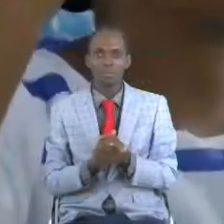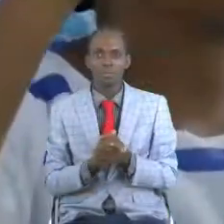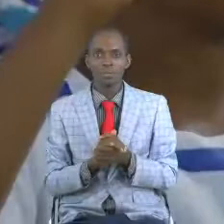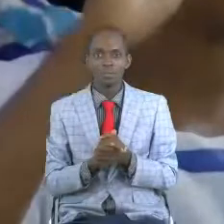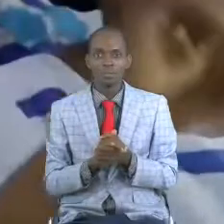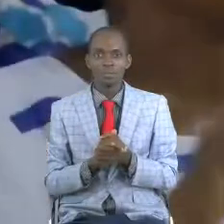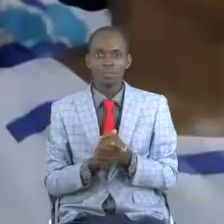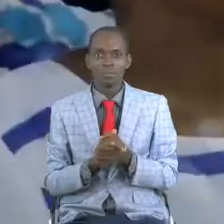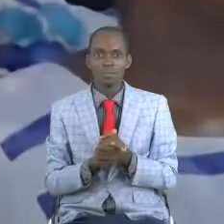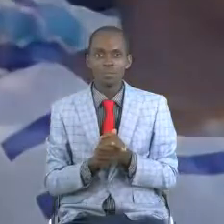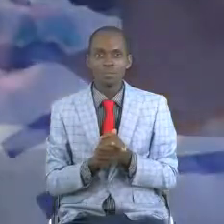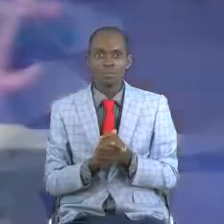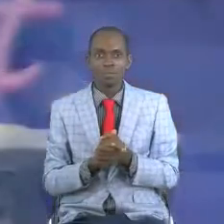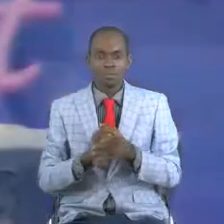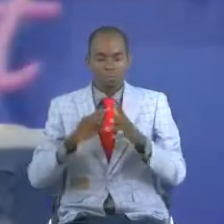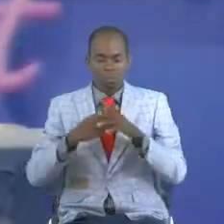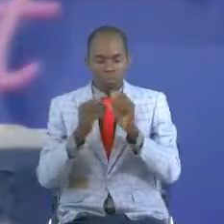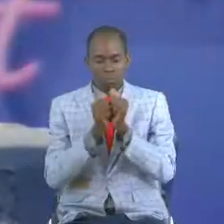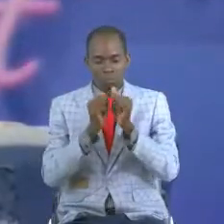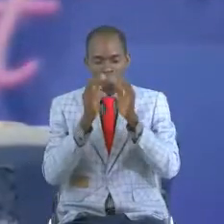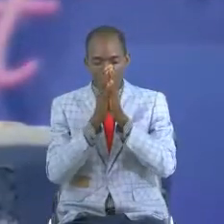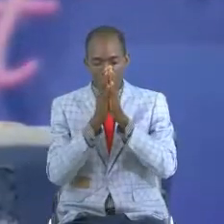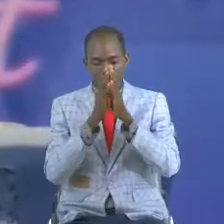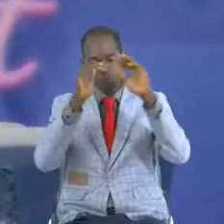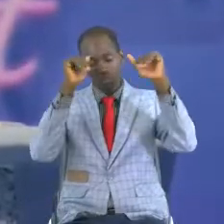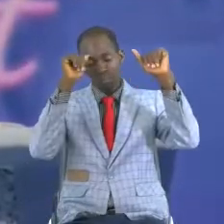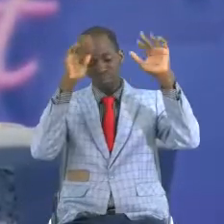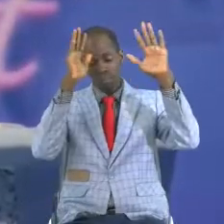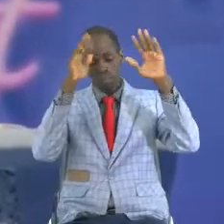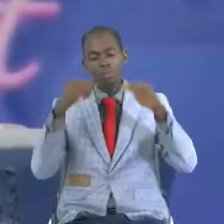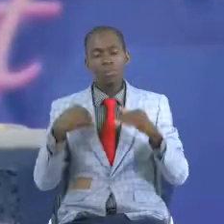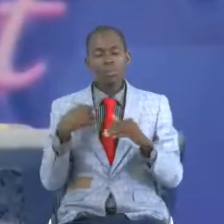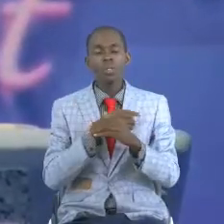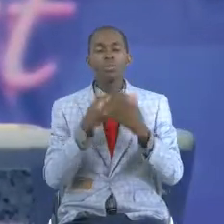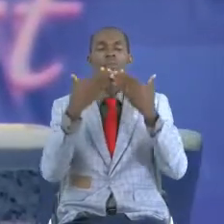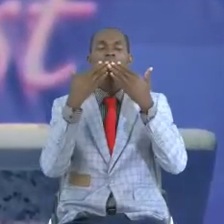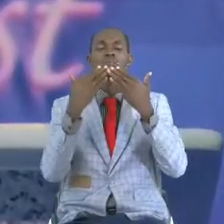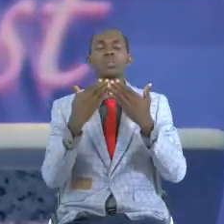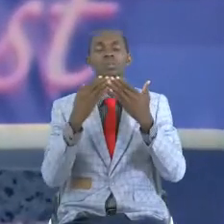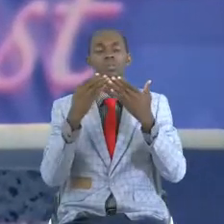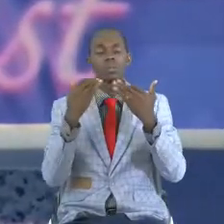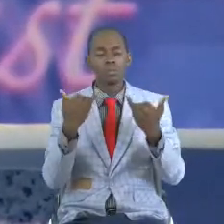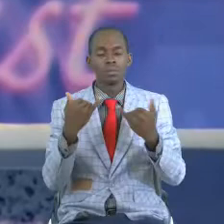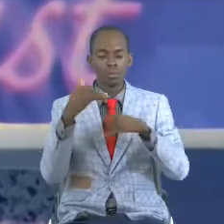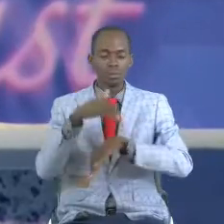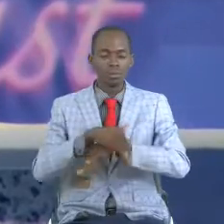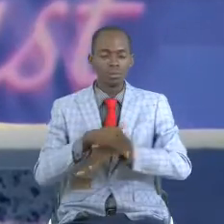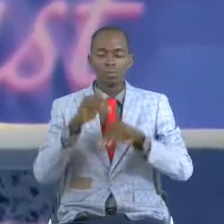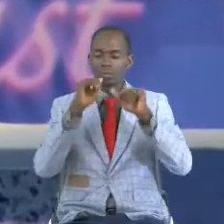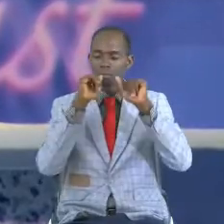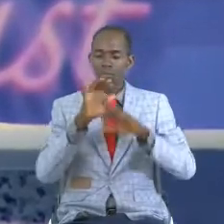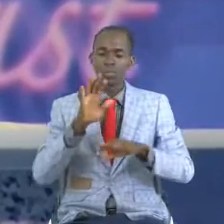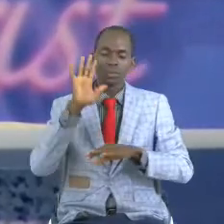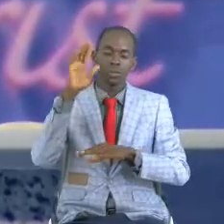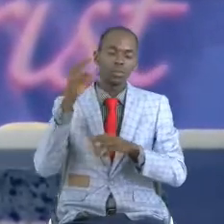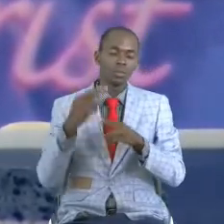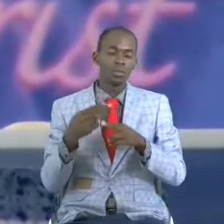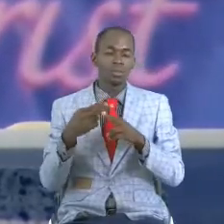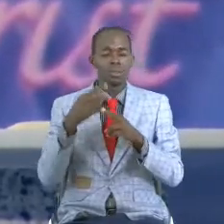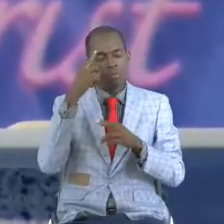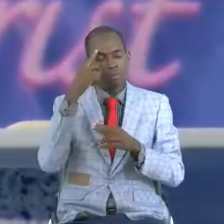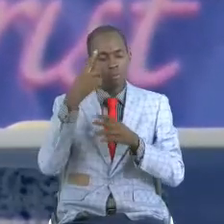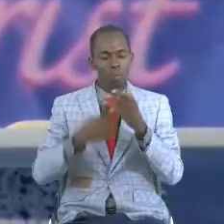Let's start with prayer. Father, we thank you tonight and we bless your name for what you've